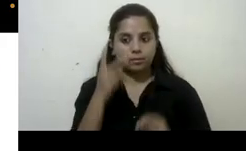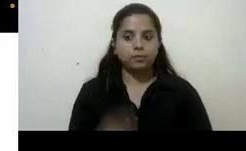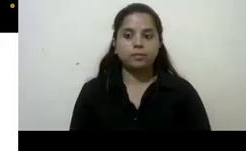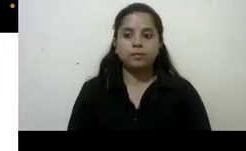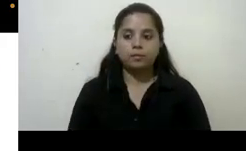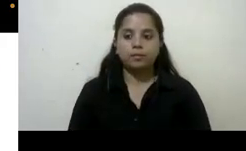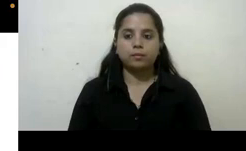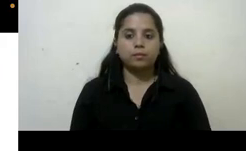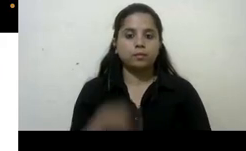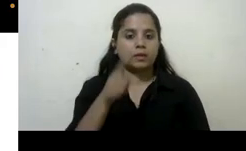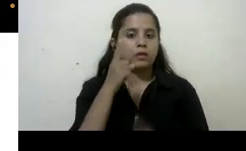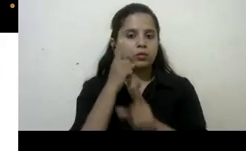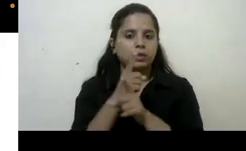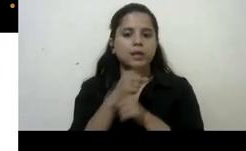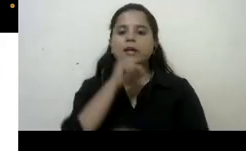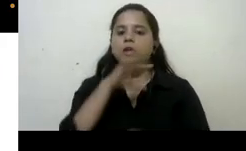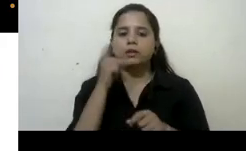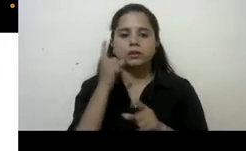a young teacher joins